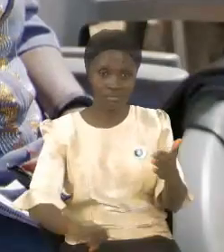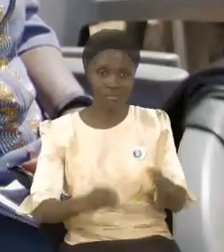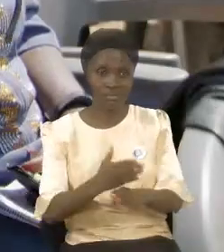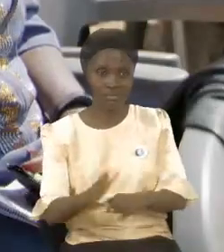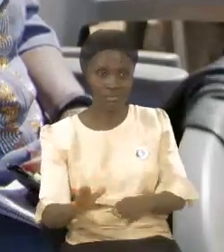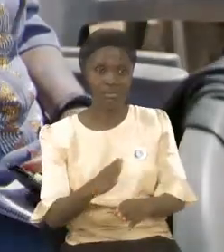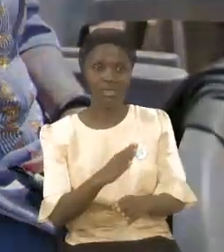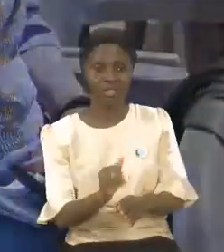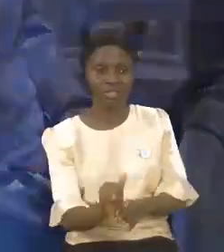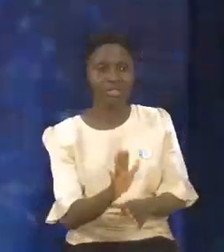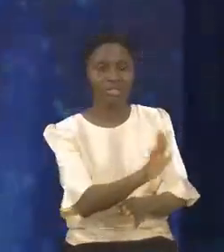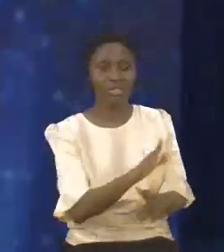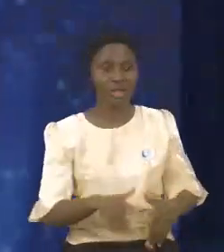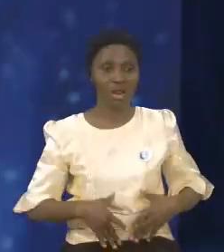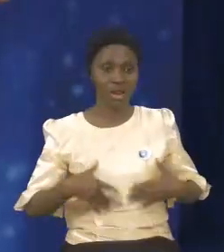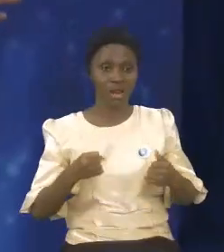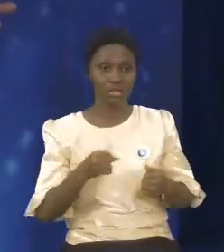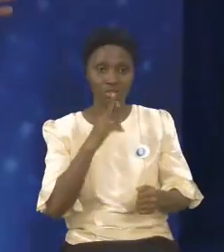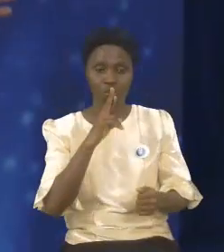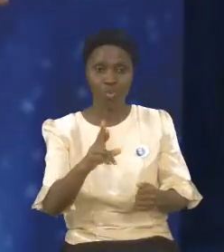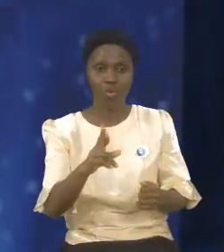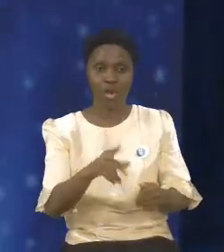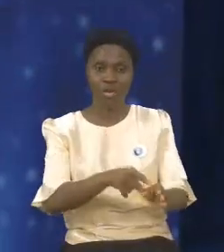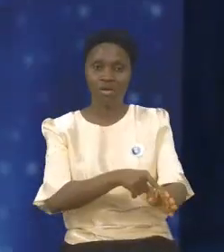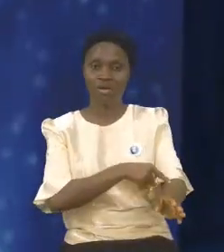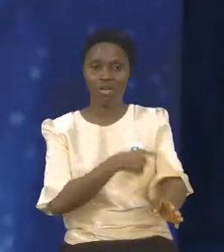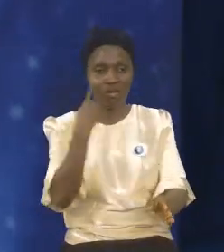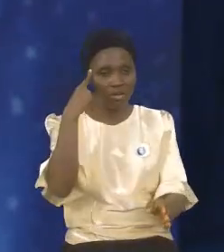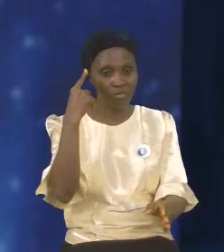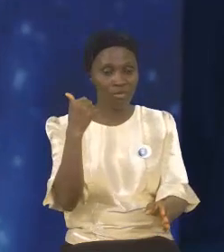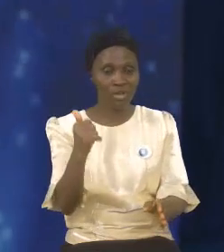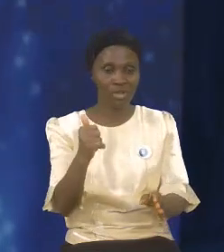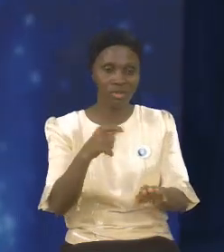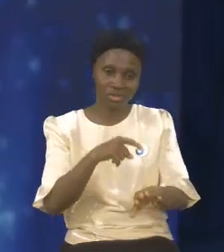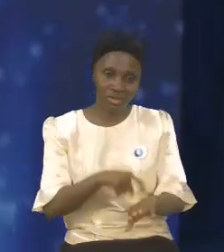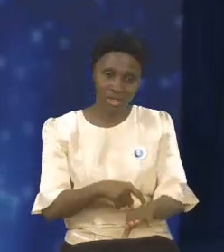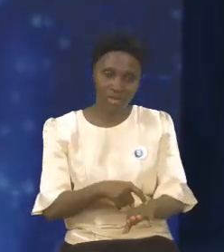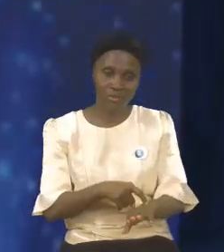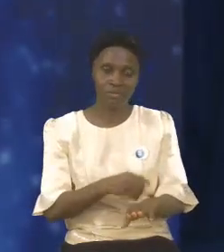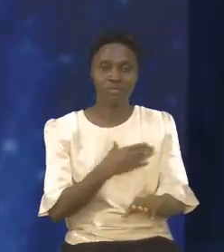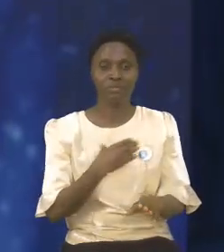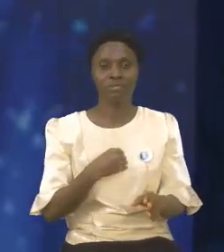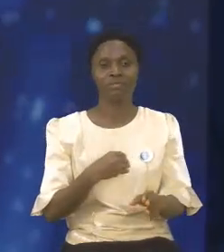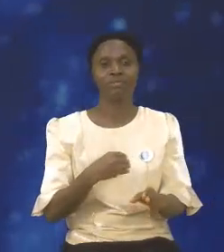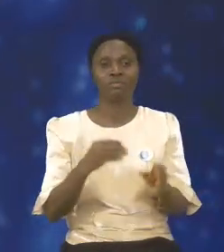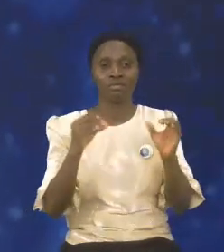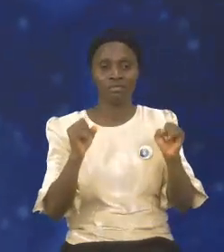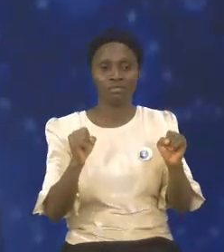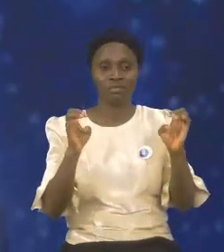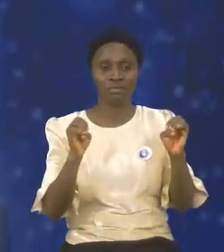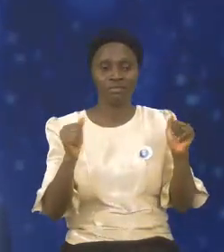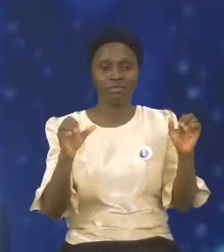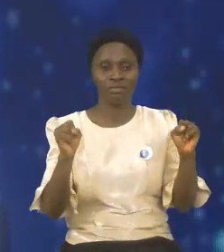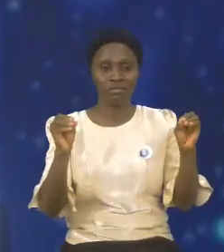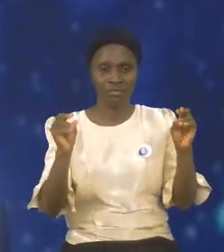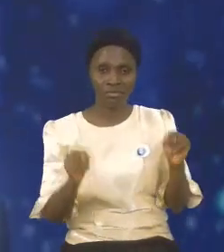were prolonged for a season and time. They would live through